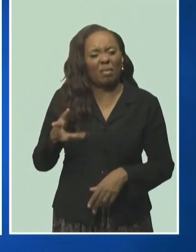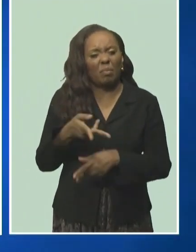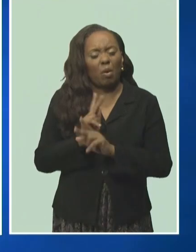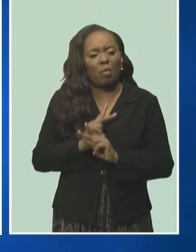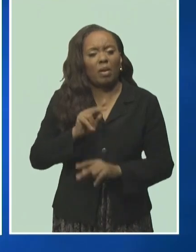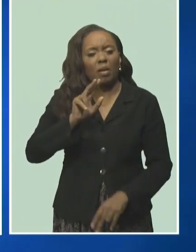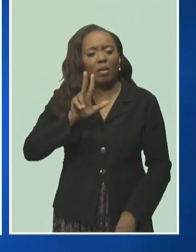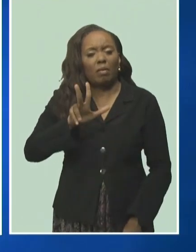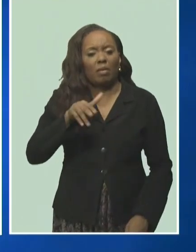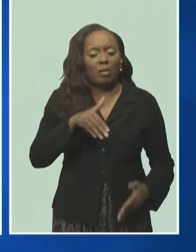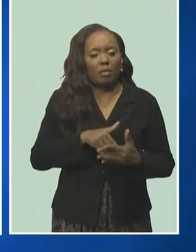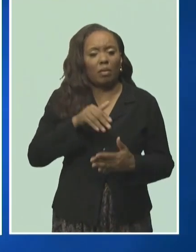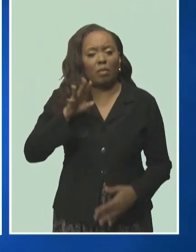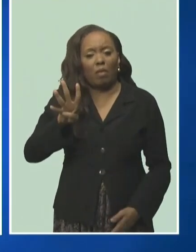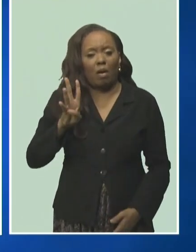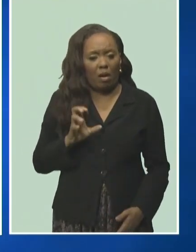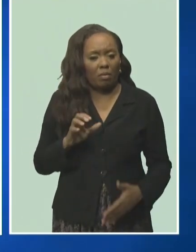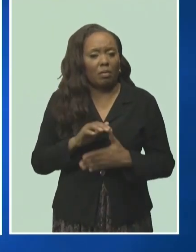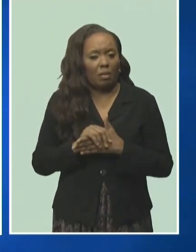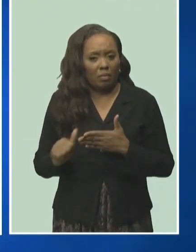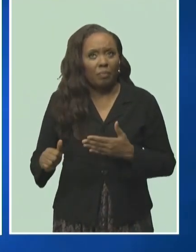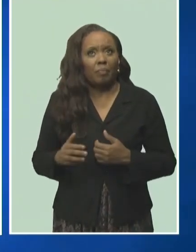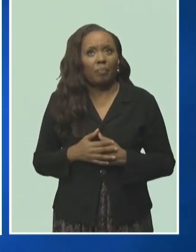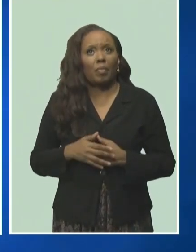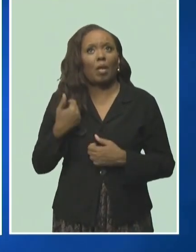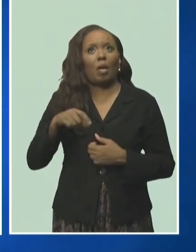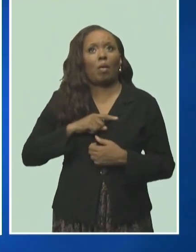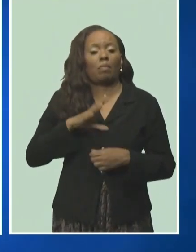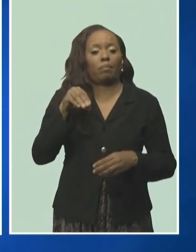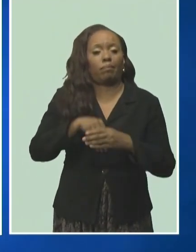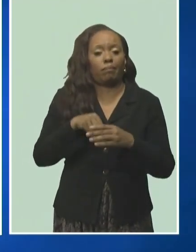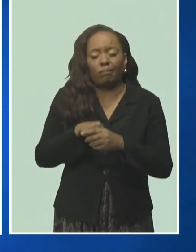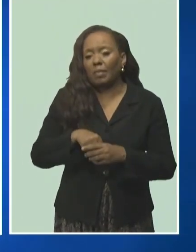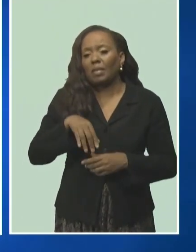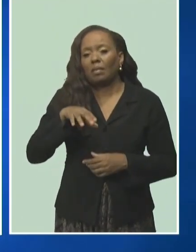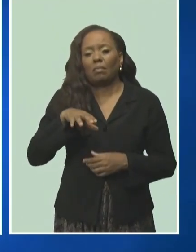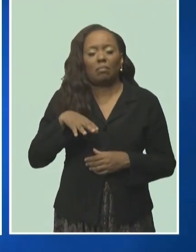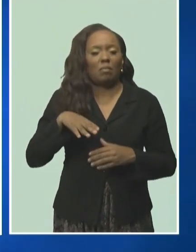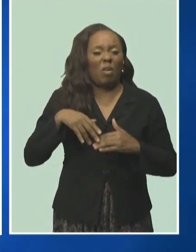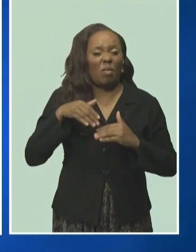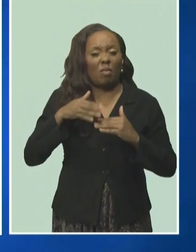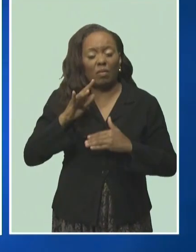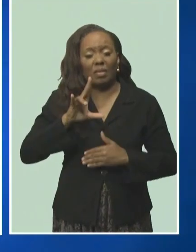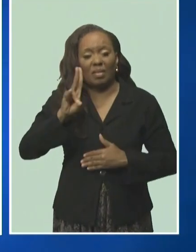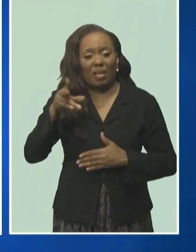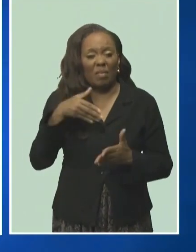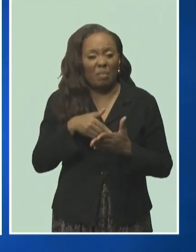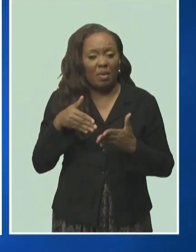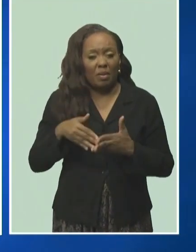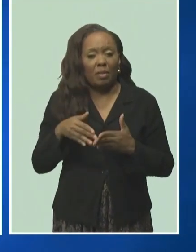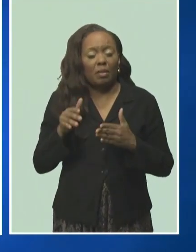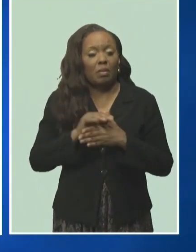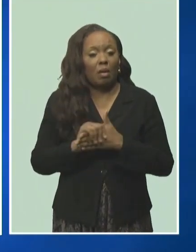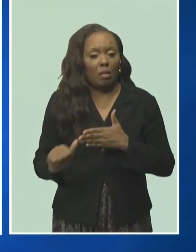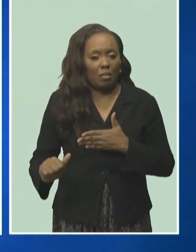roughly $78 million that we have pumped into the Barbadian economy has been well worth it.